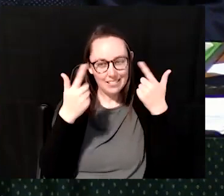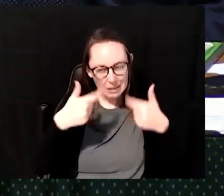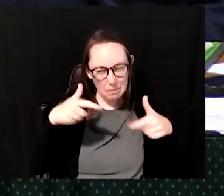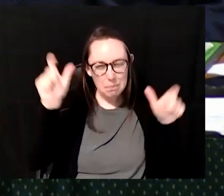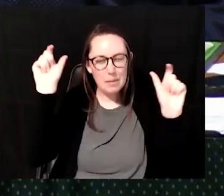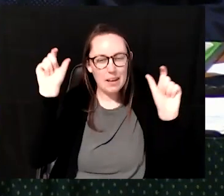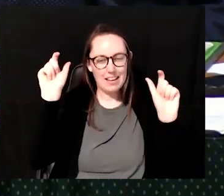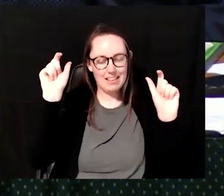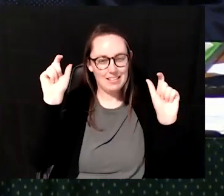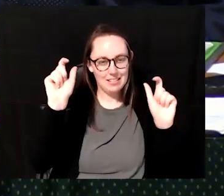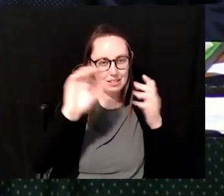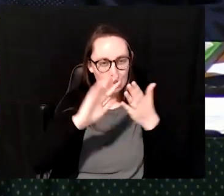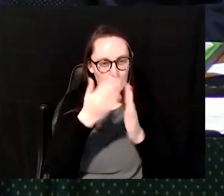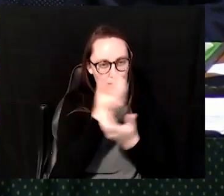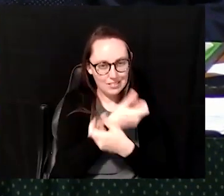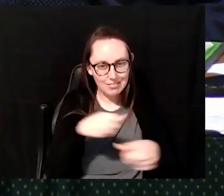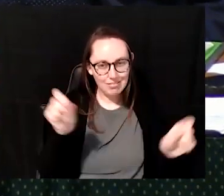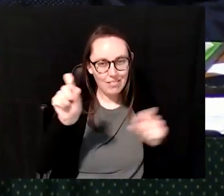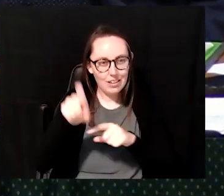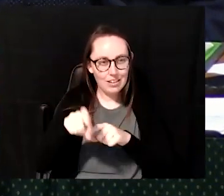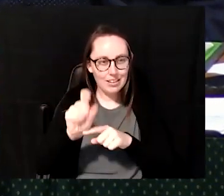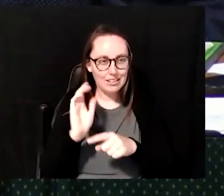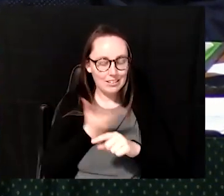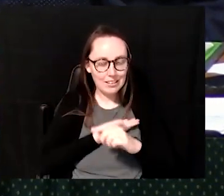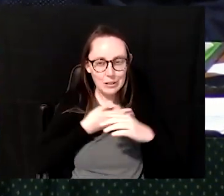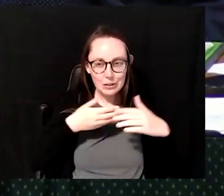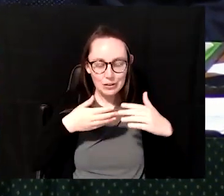community yeah